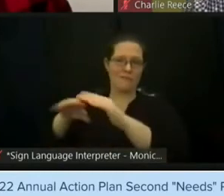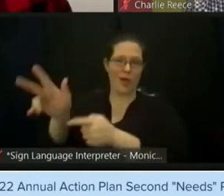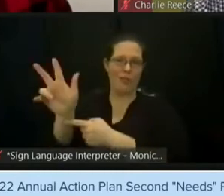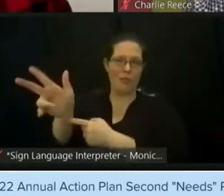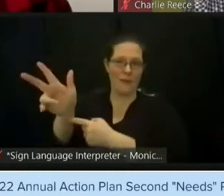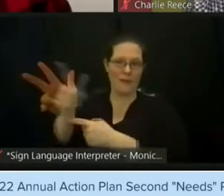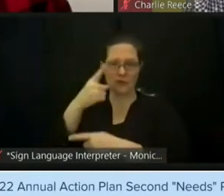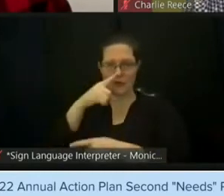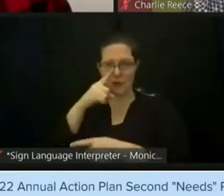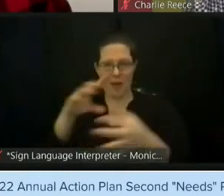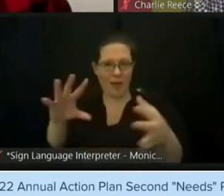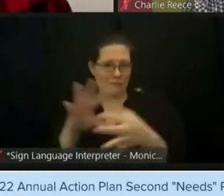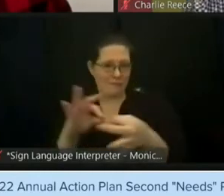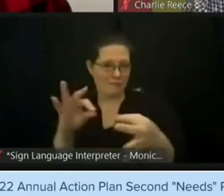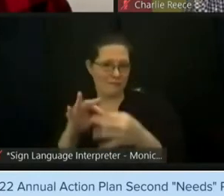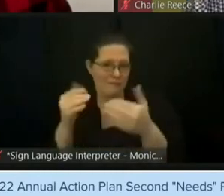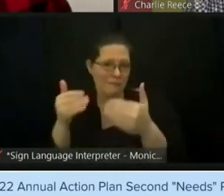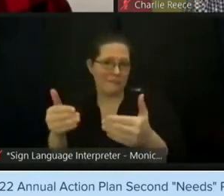can you make yourself heard?